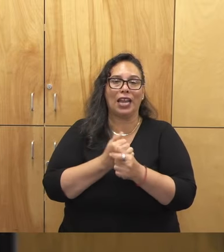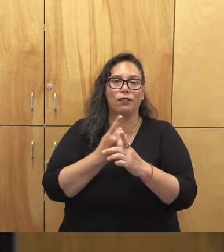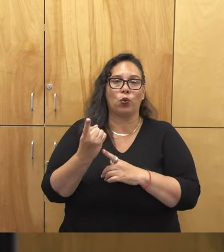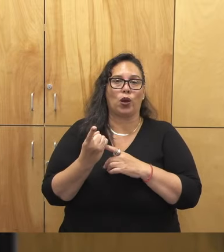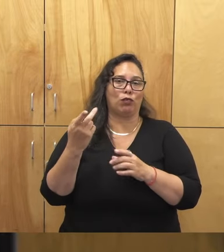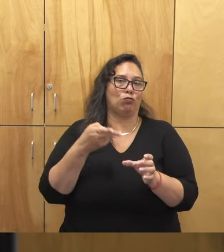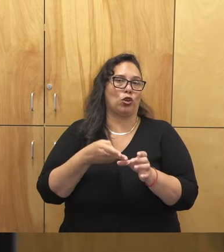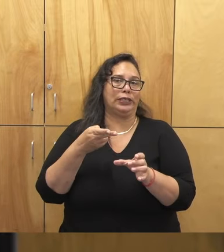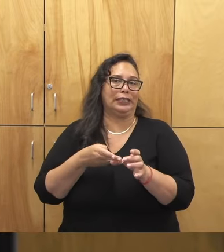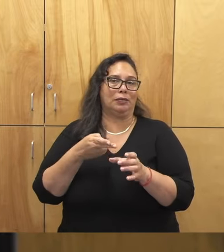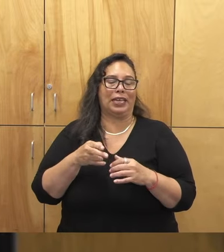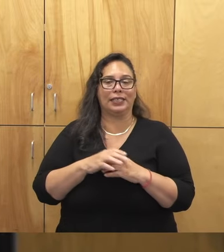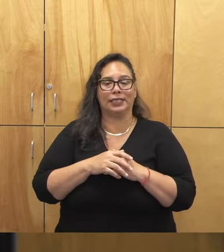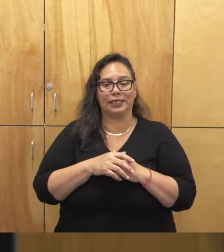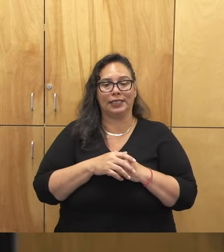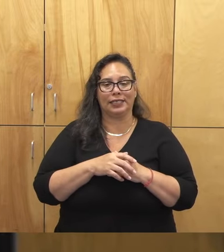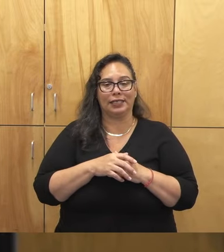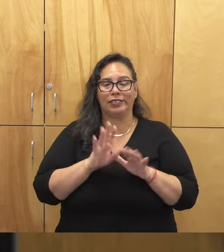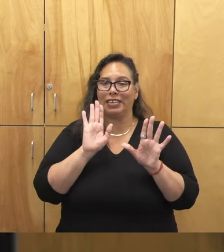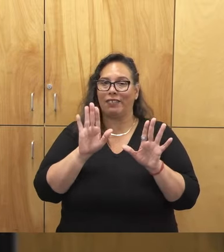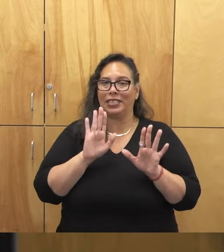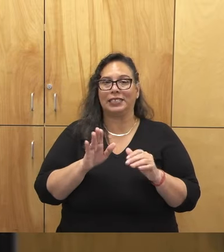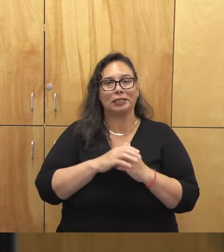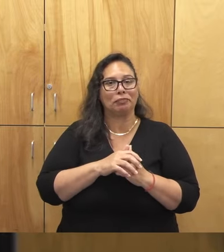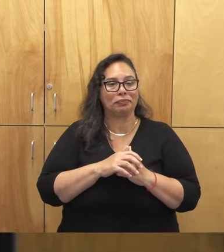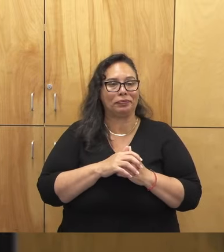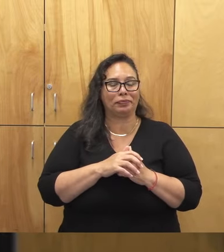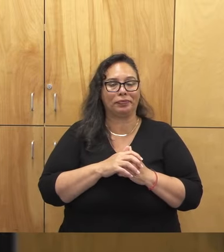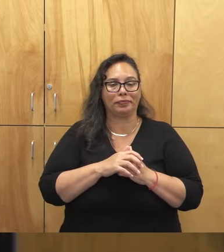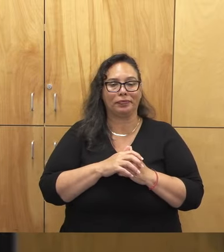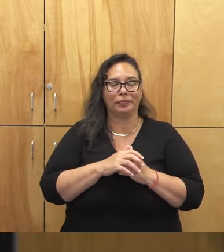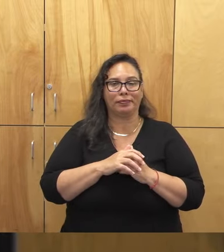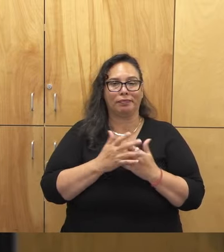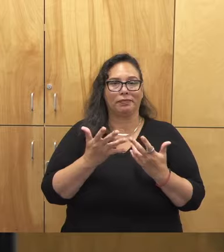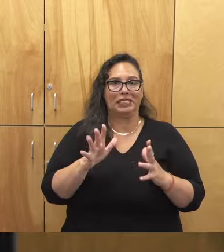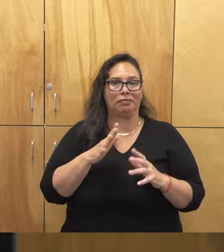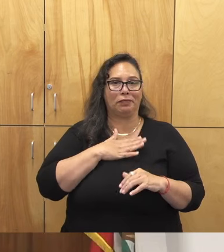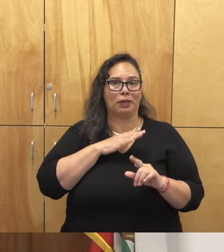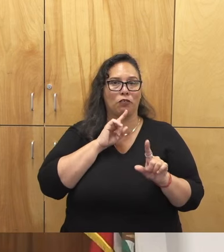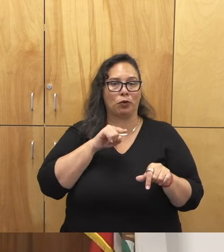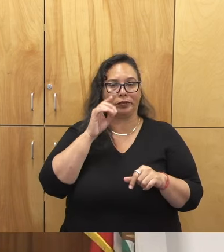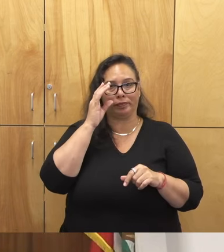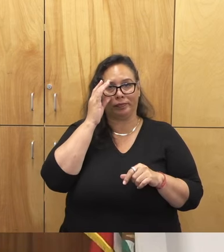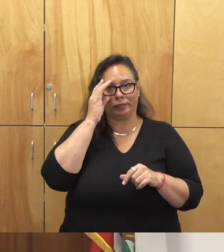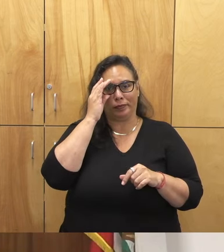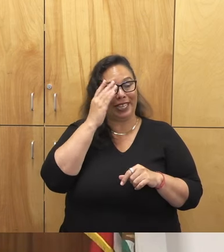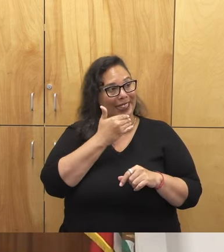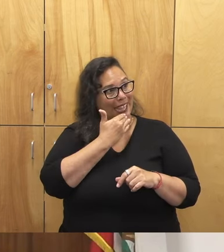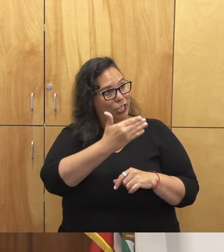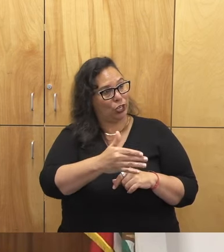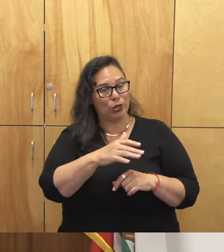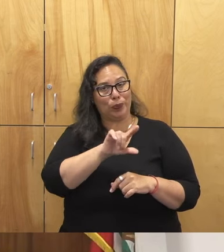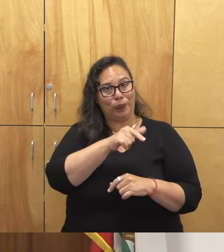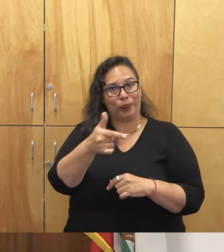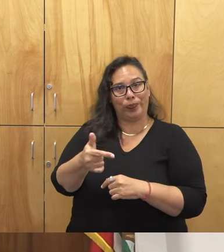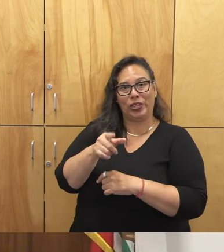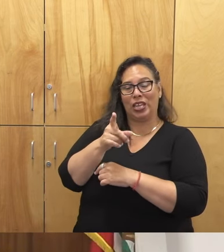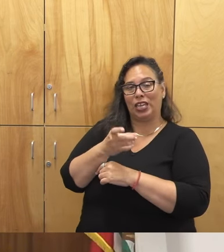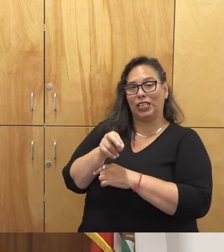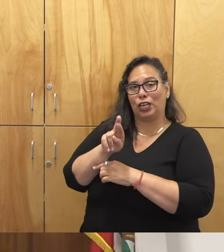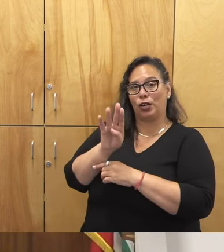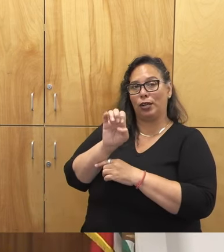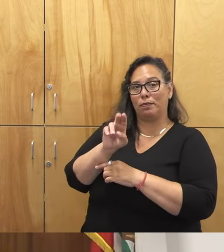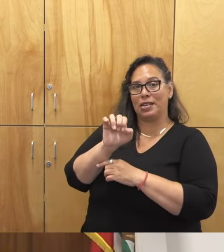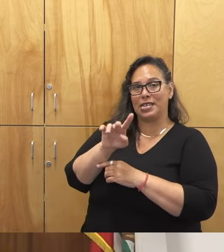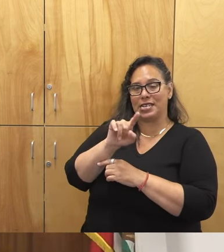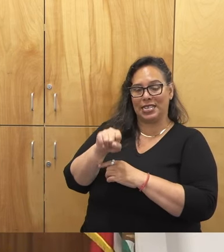it was, once again, a fantastic event. That's all for my report. Thank you, Dr. Benitez. Thank you, Mr.